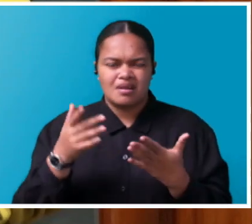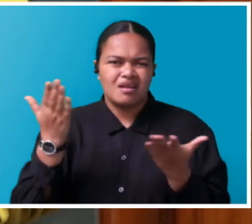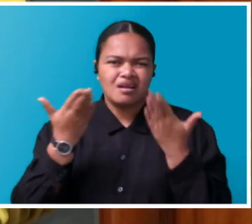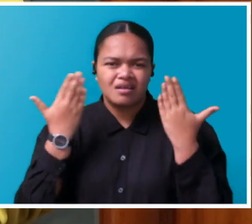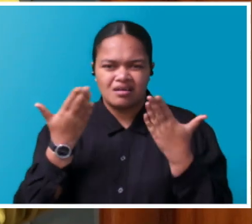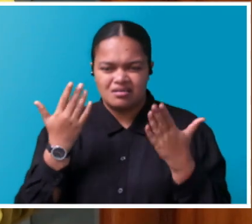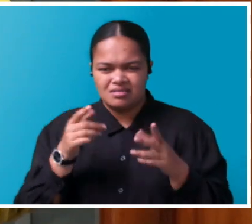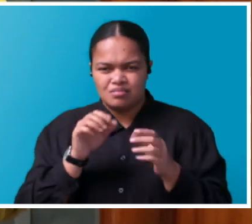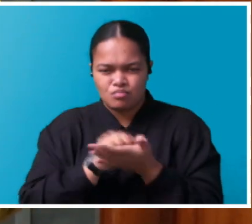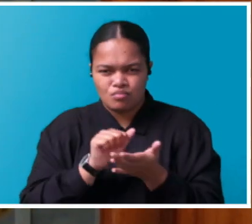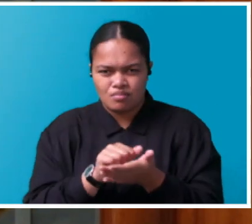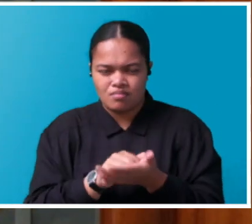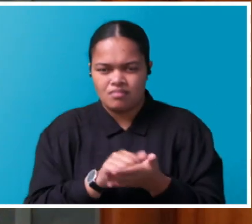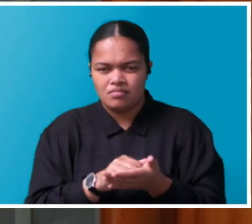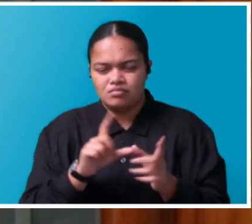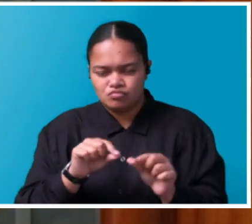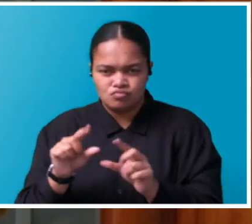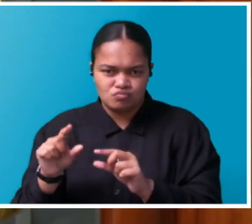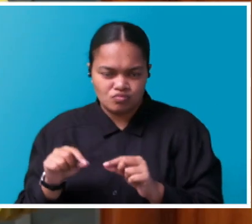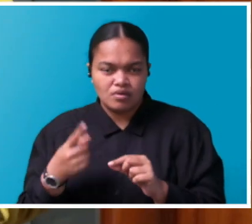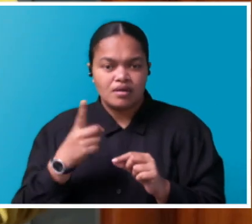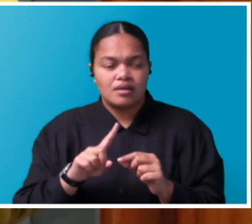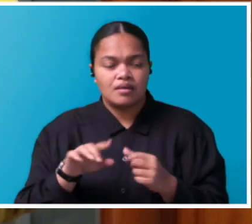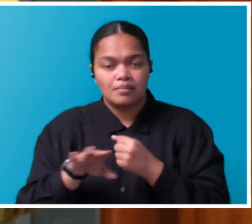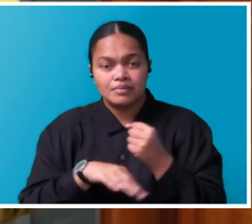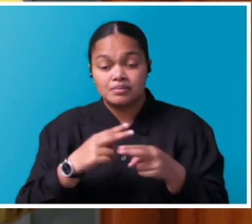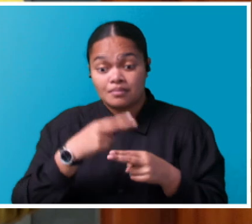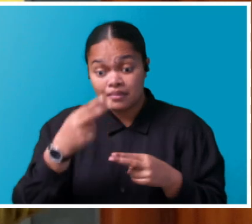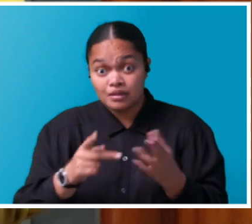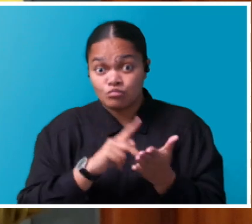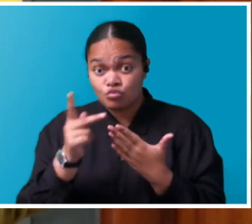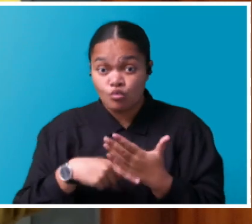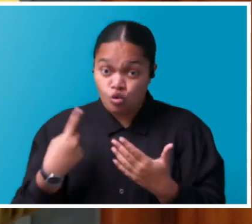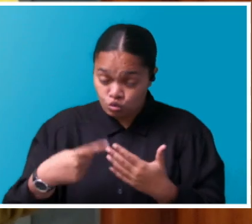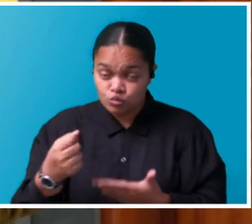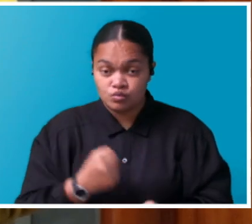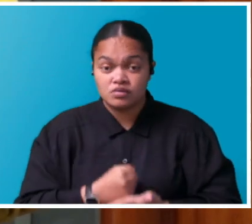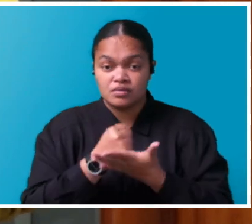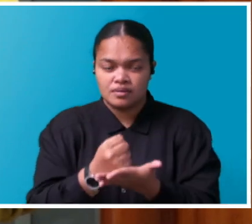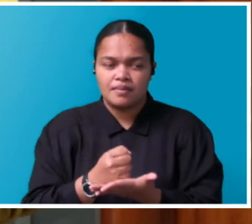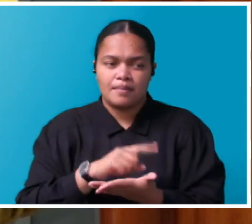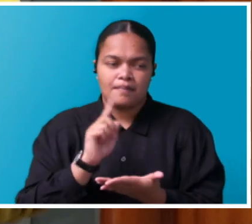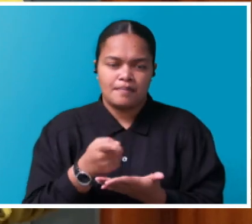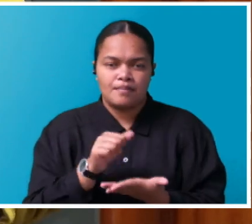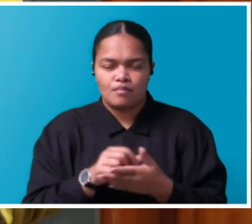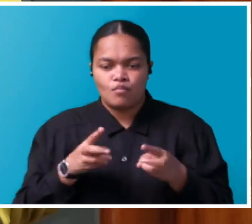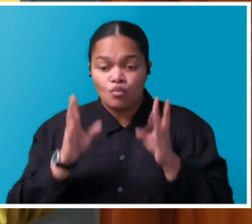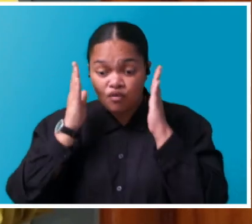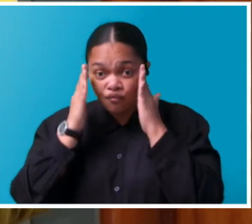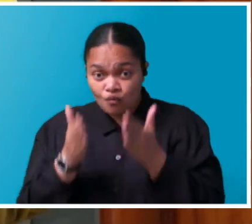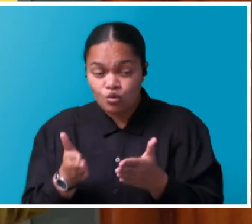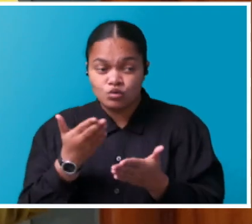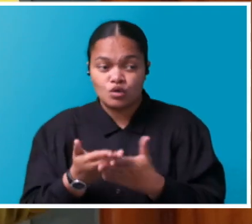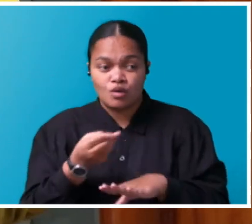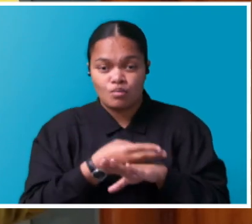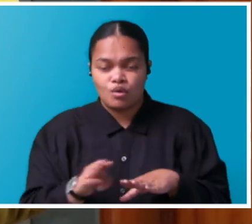be noted that community-based tree planting programs will continue to be supported, but at a reduced scale, focused on the more modest and